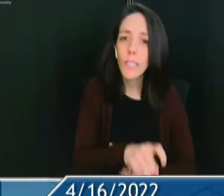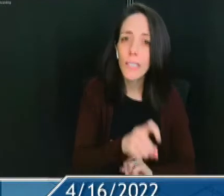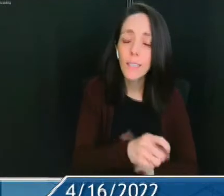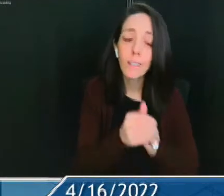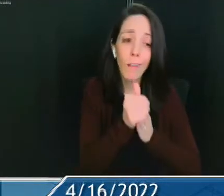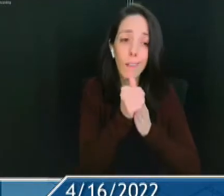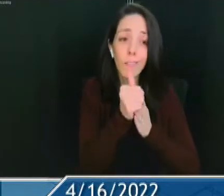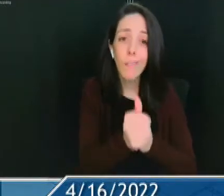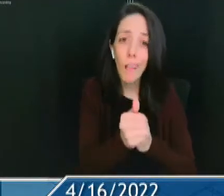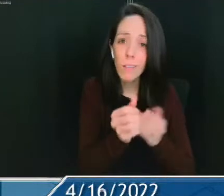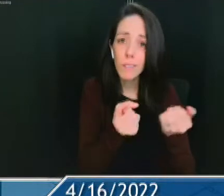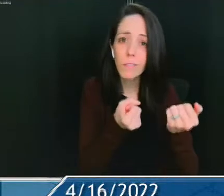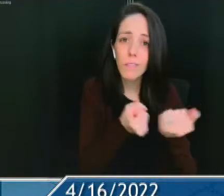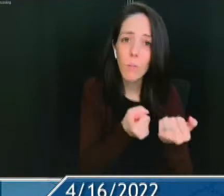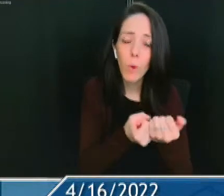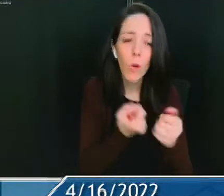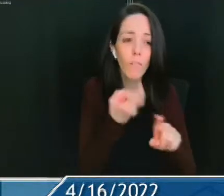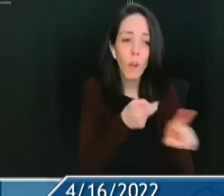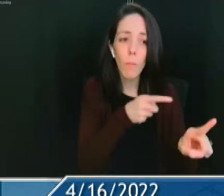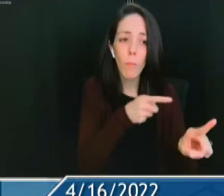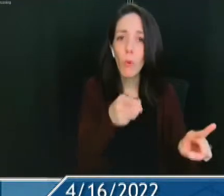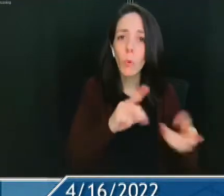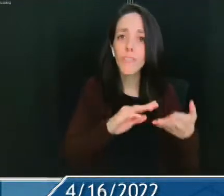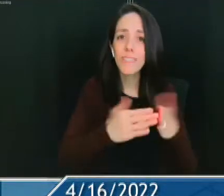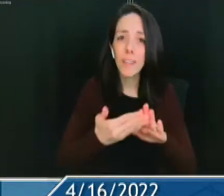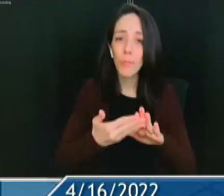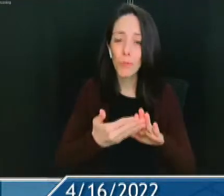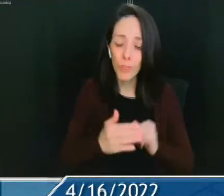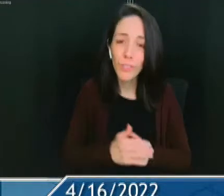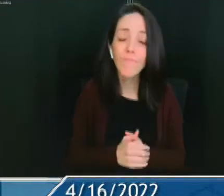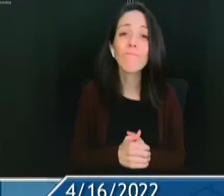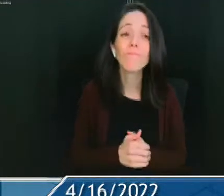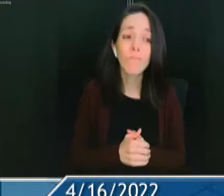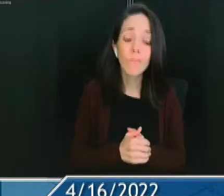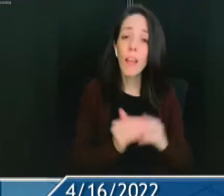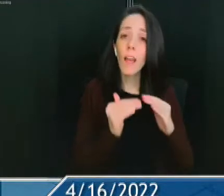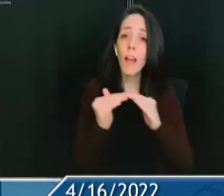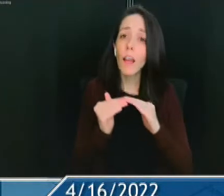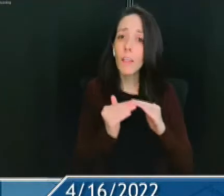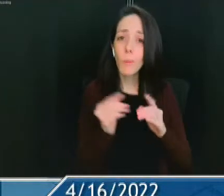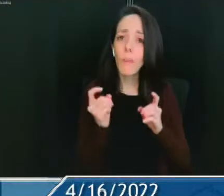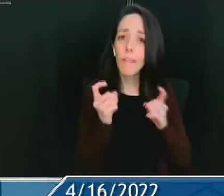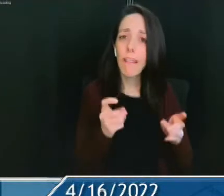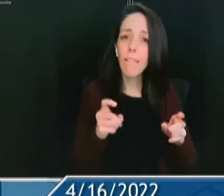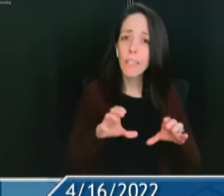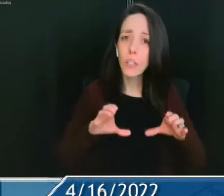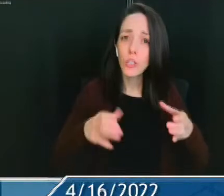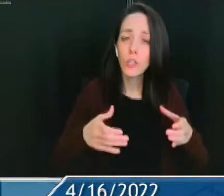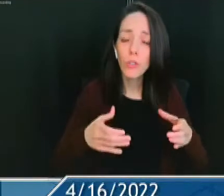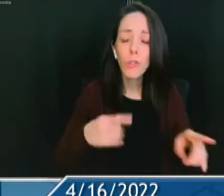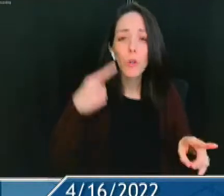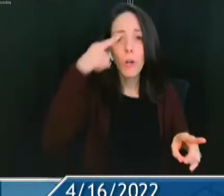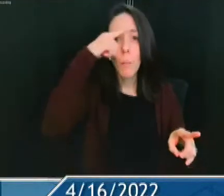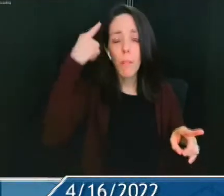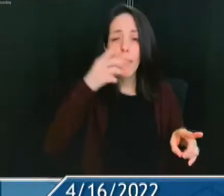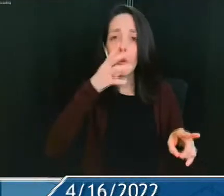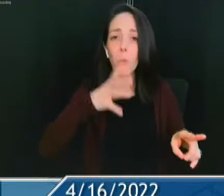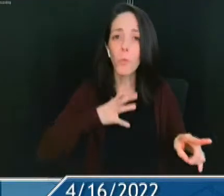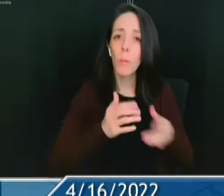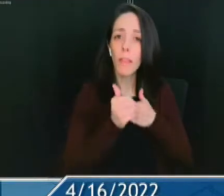most marginalized neighbors. For example, the Equitable Giving Circle, a Black women-led organization that provides food to